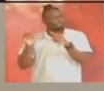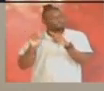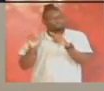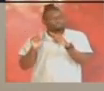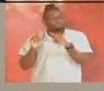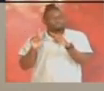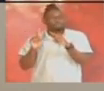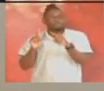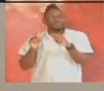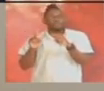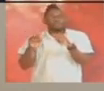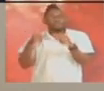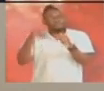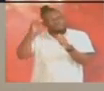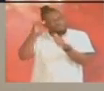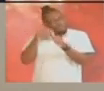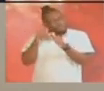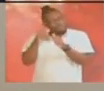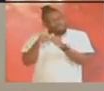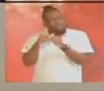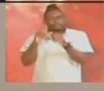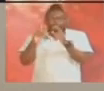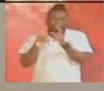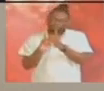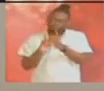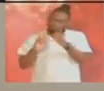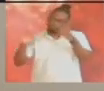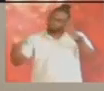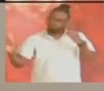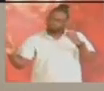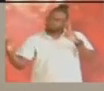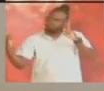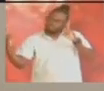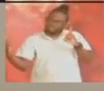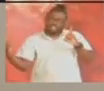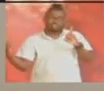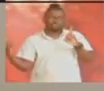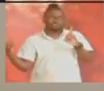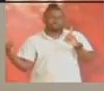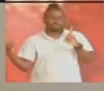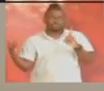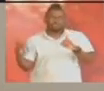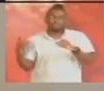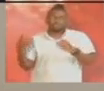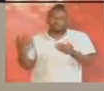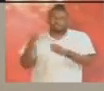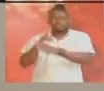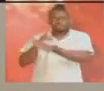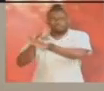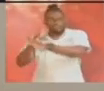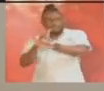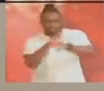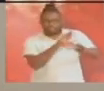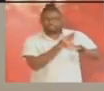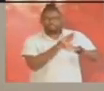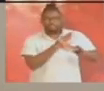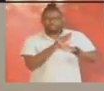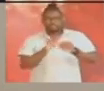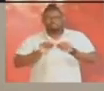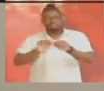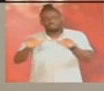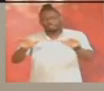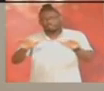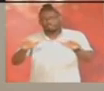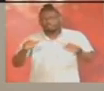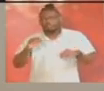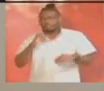need to keep that distance in order to prevent the virus from jumping from person to